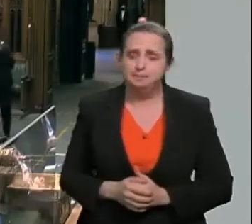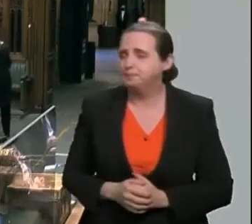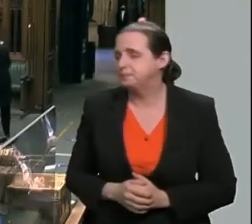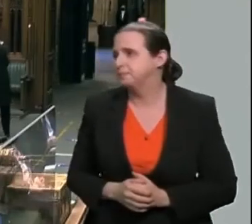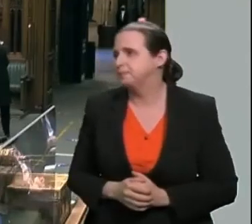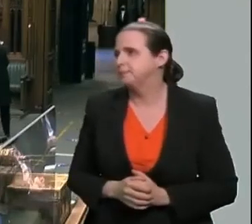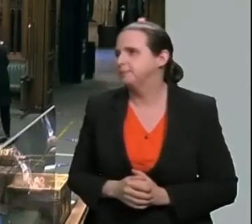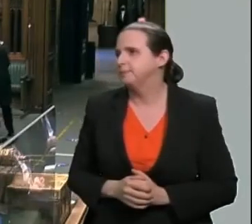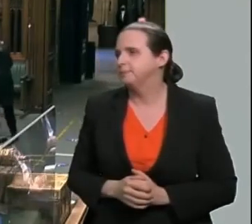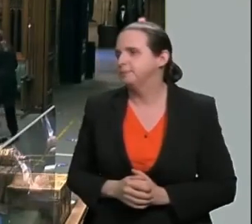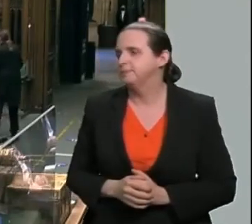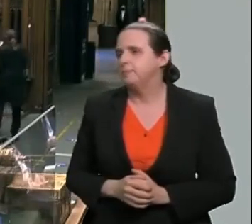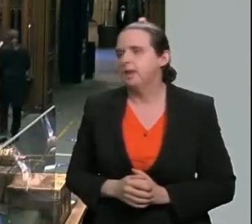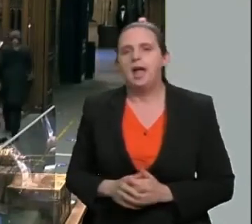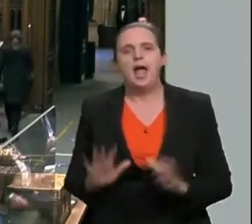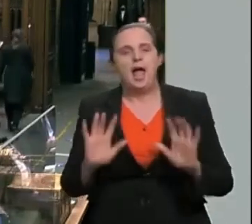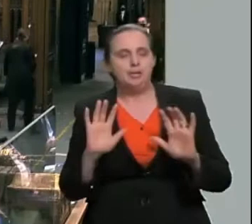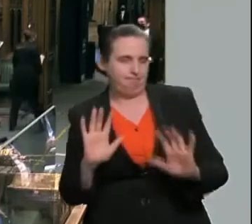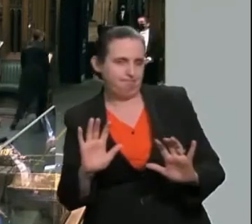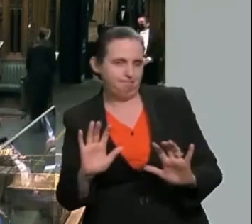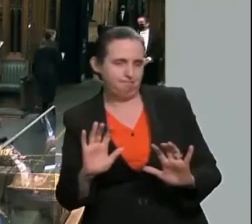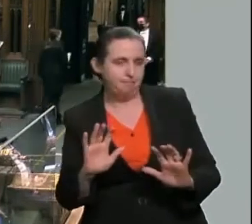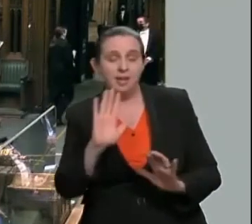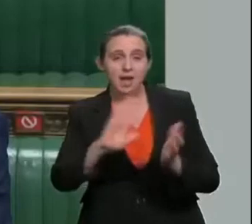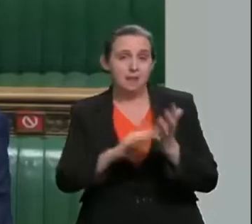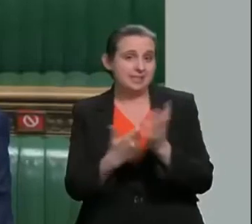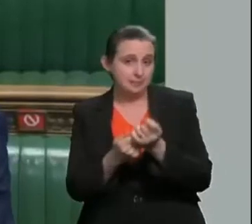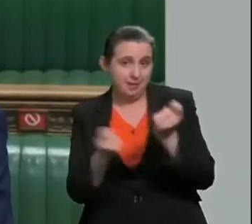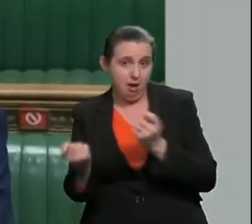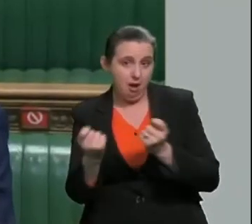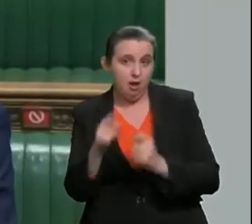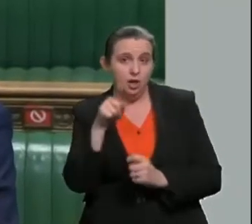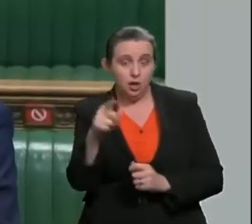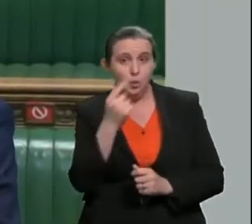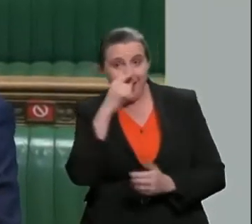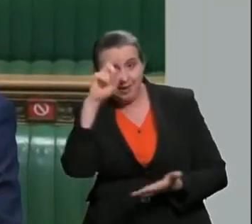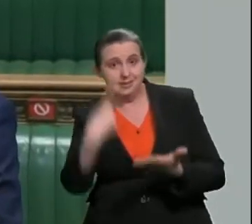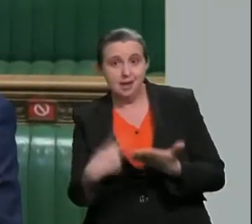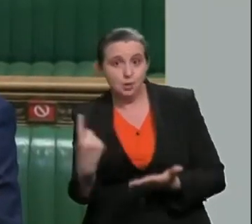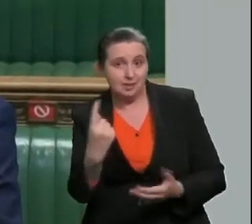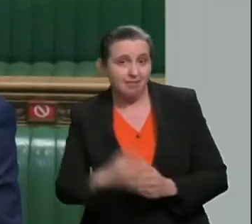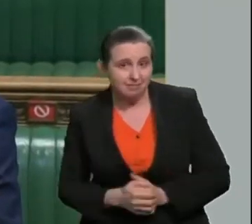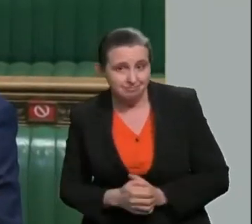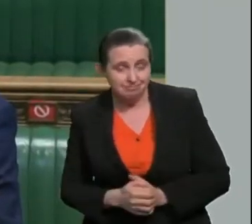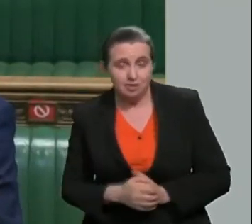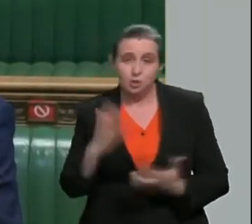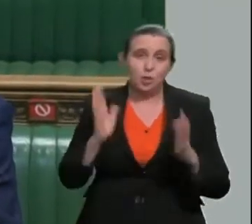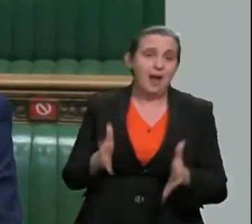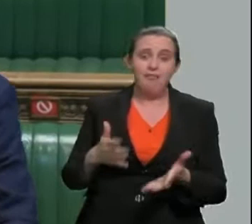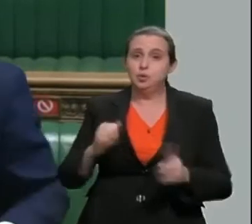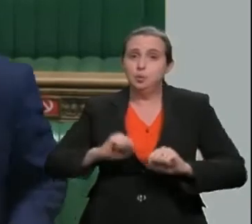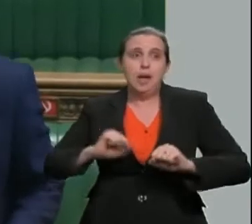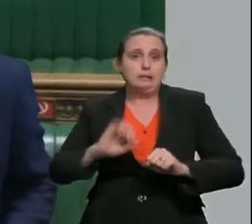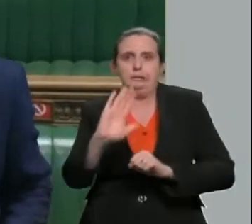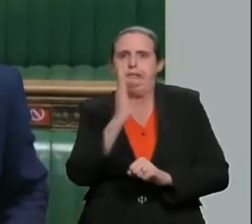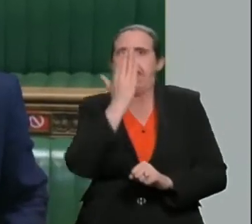Mr. Speaker, let me let the Prime Minister into a secret. He can take decisions for himself, and he doesn't need to leave everything to the 11th minute. If I were Prime Minister,